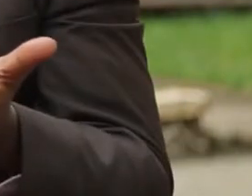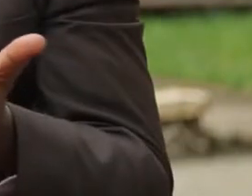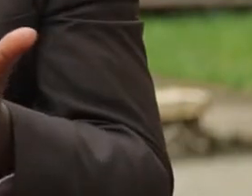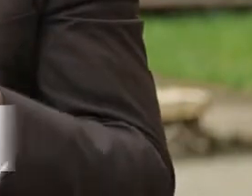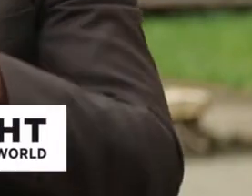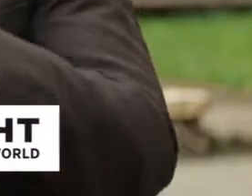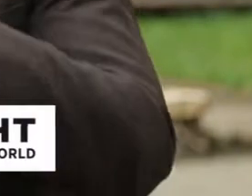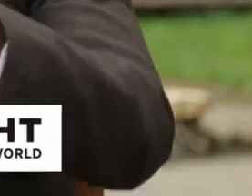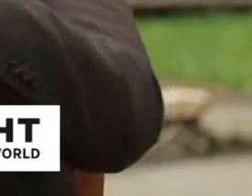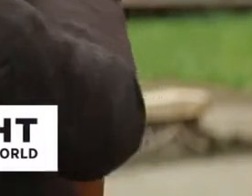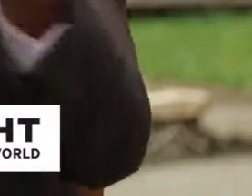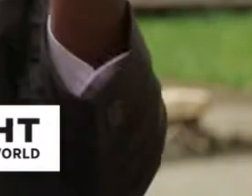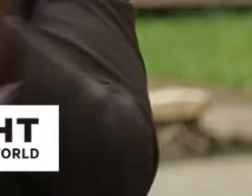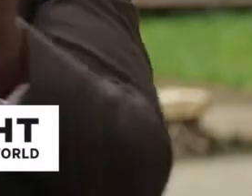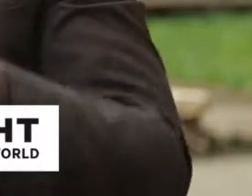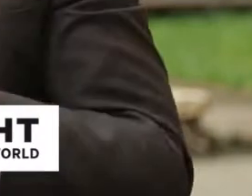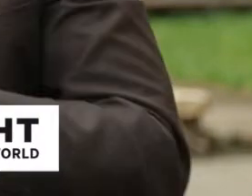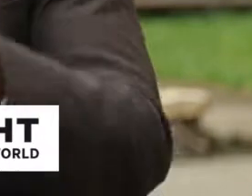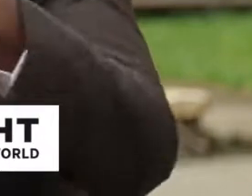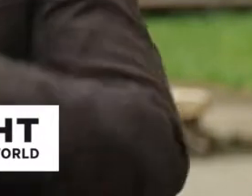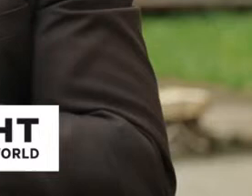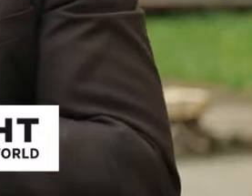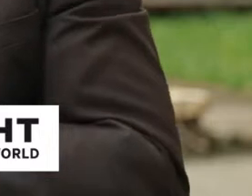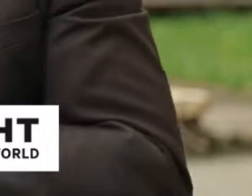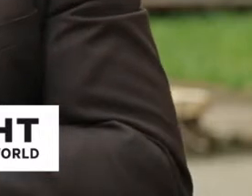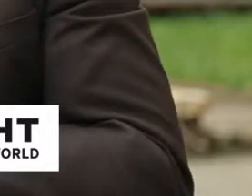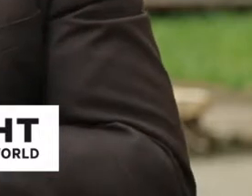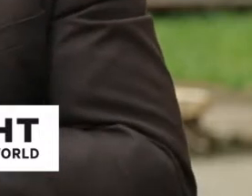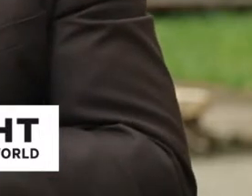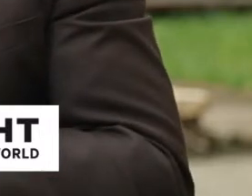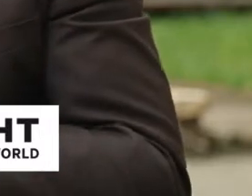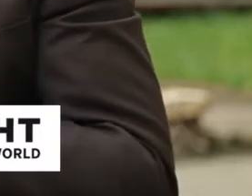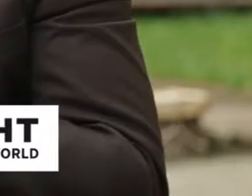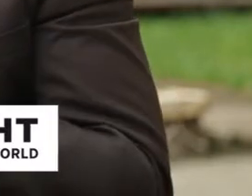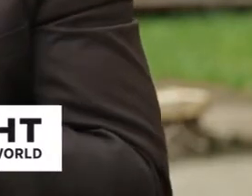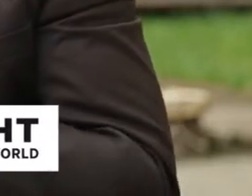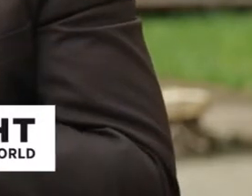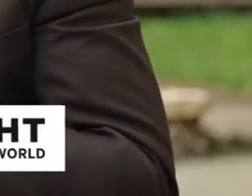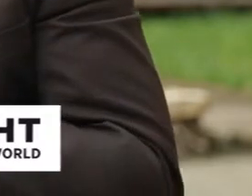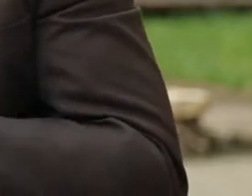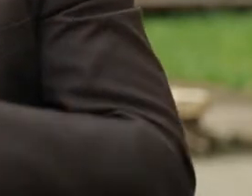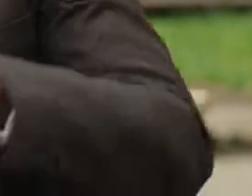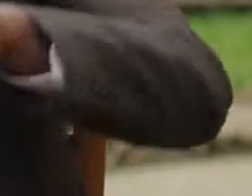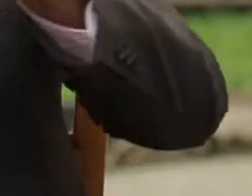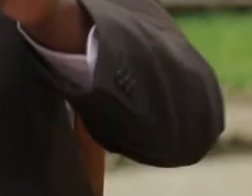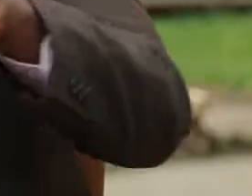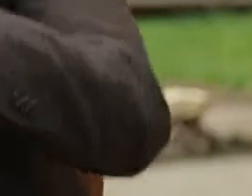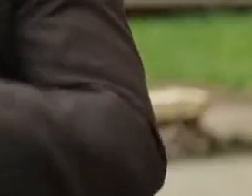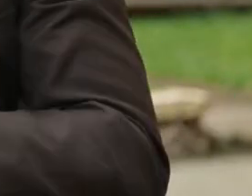is to an inclusive society where people with disabilities are